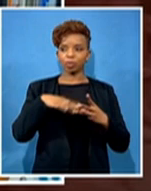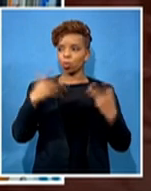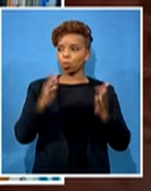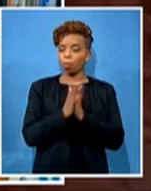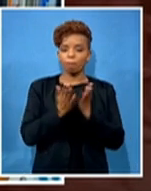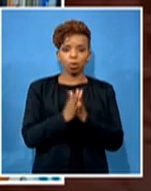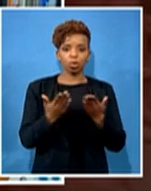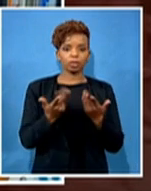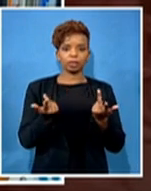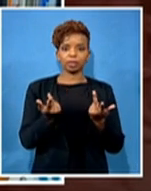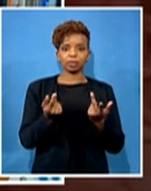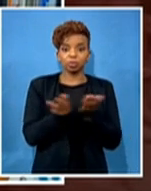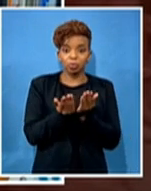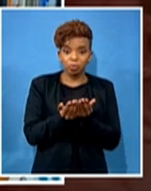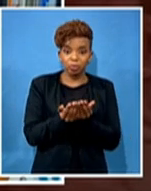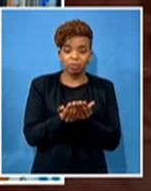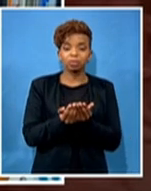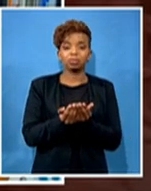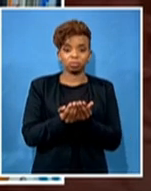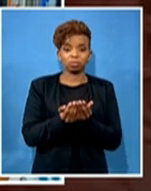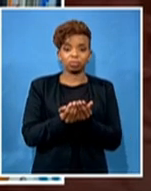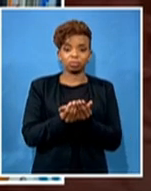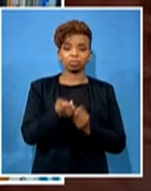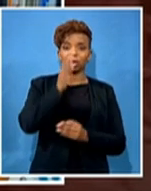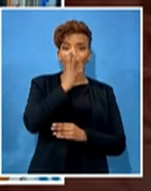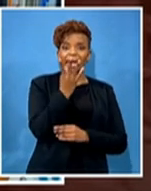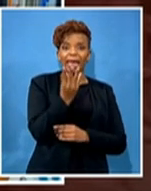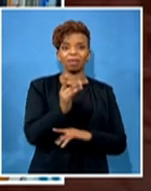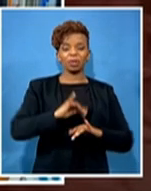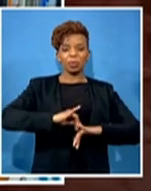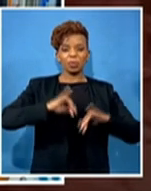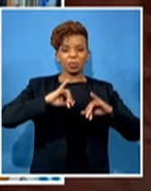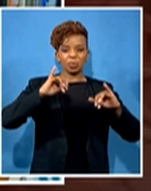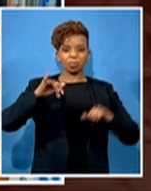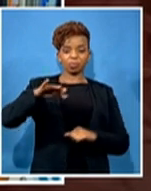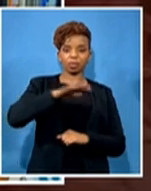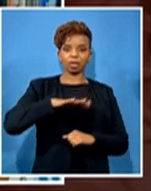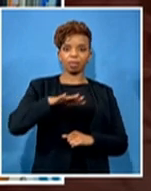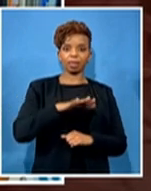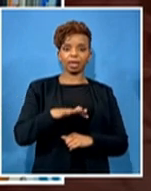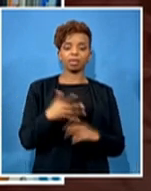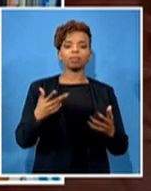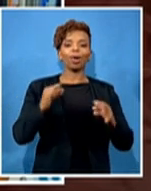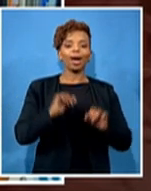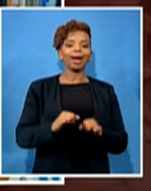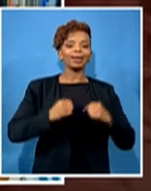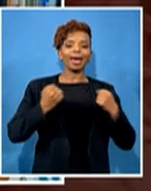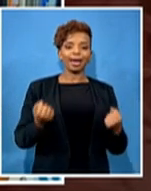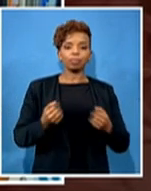case of not being able to afford to import anything, because the rand